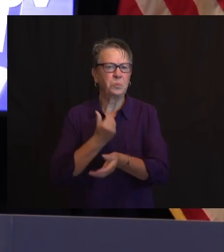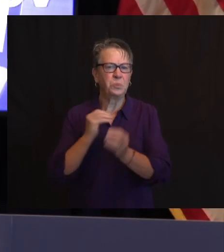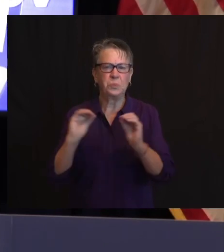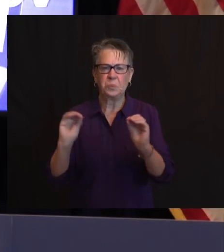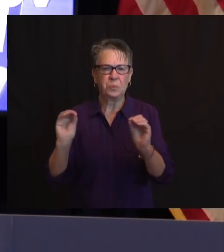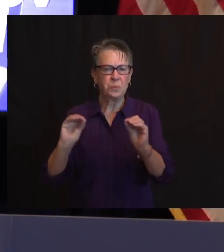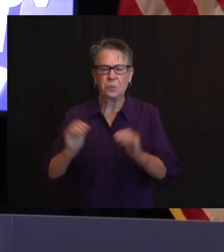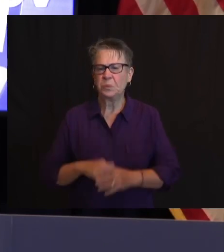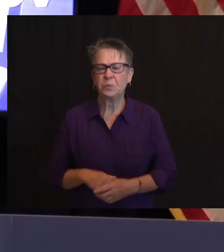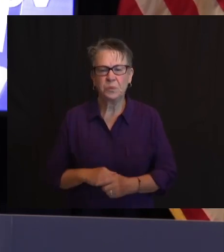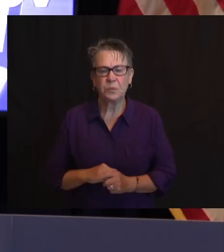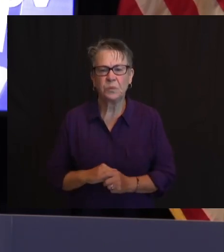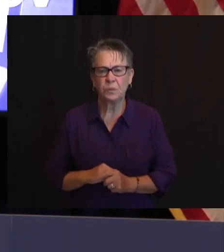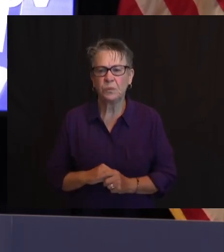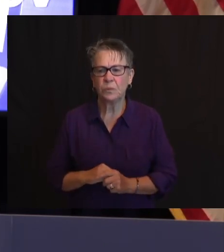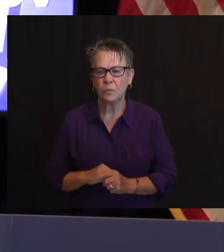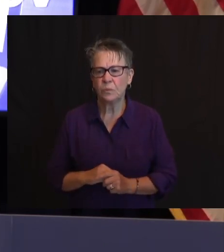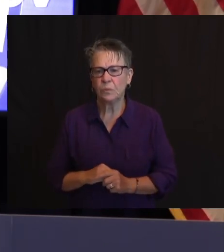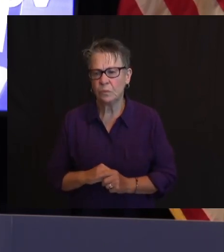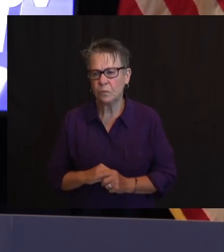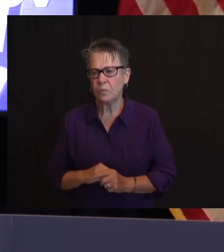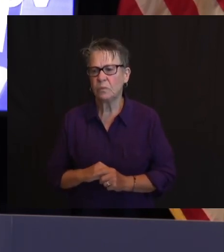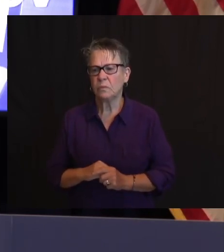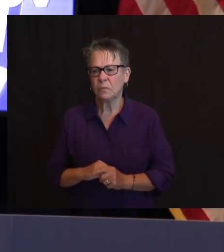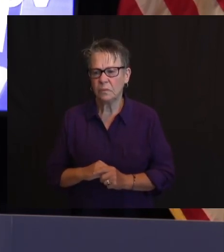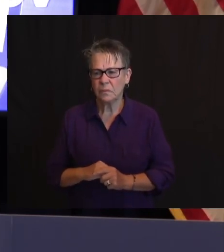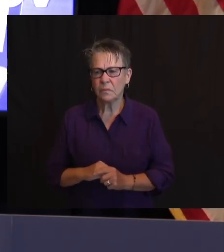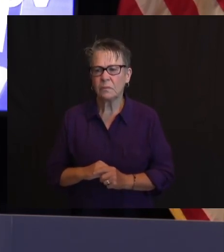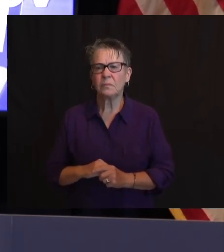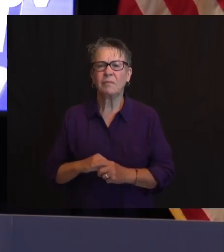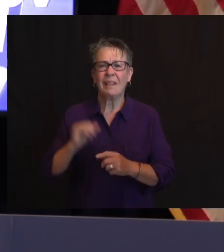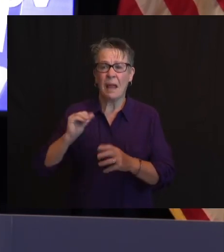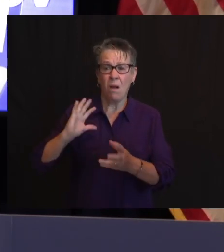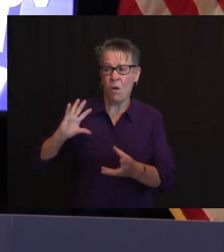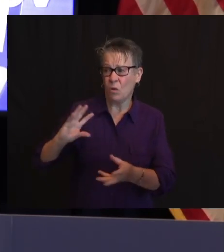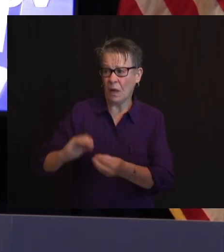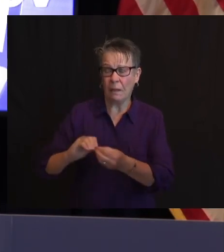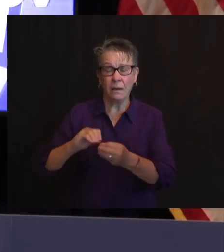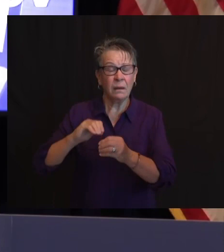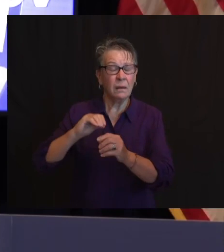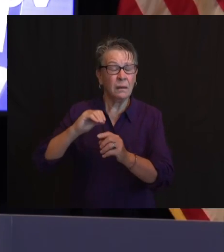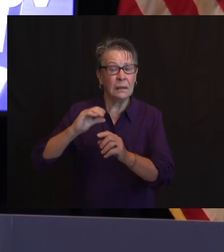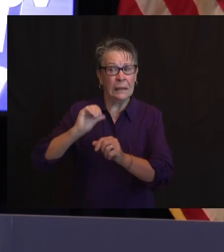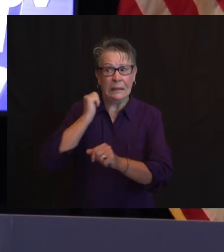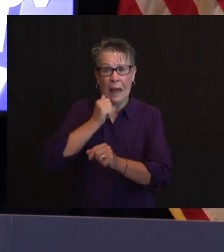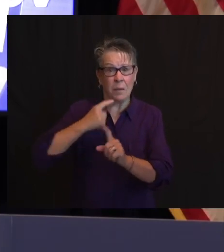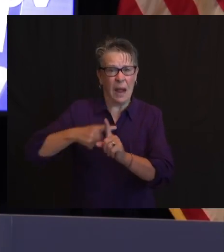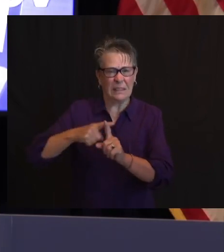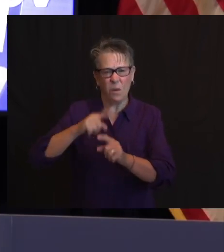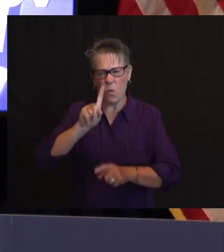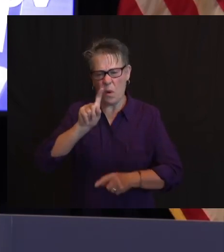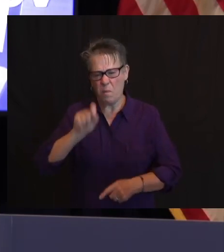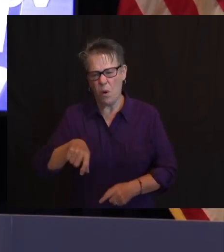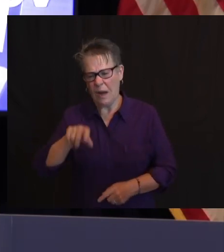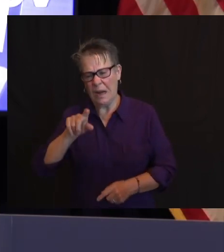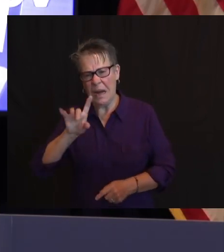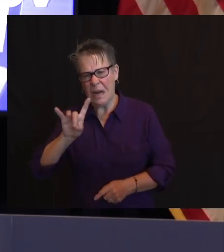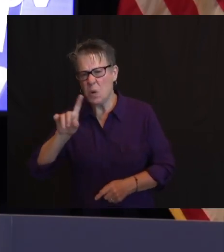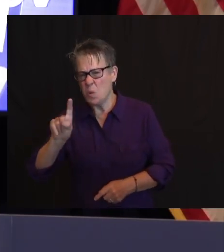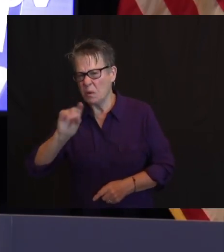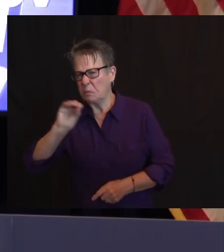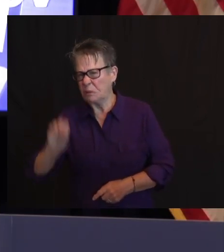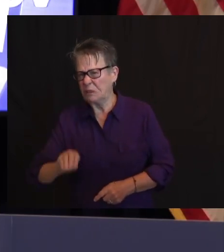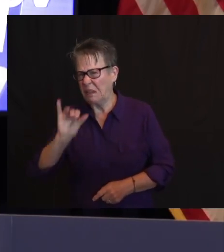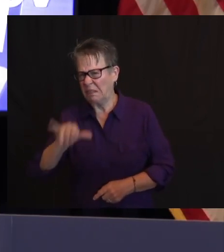state 2.15%, and the southern part of the state 2.51%. That concludes my